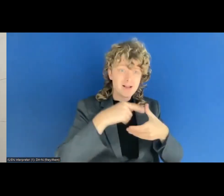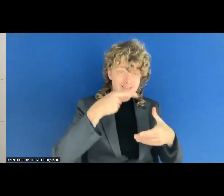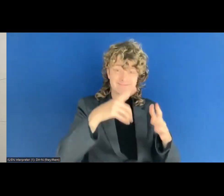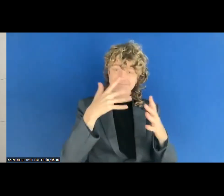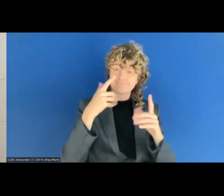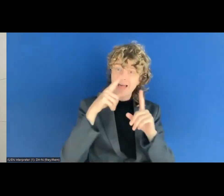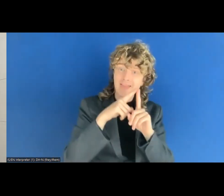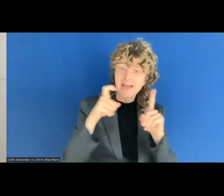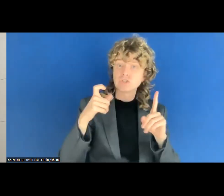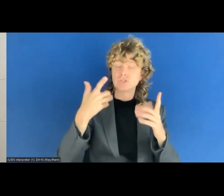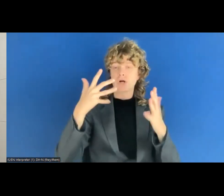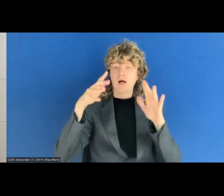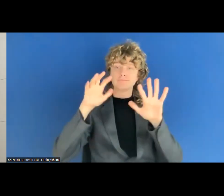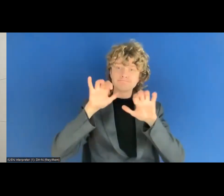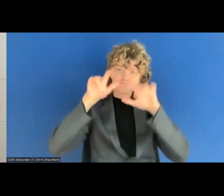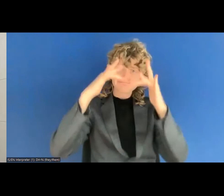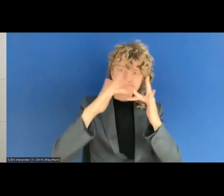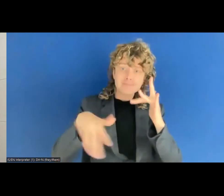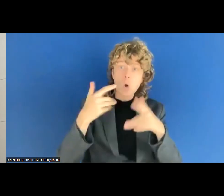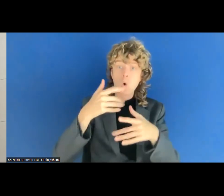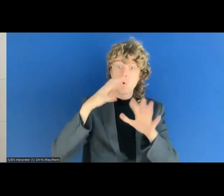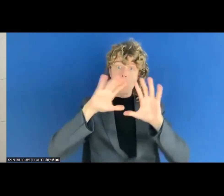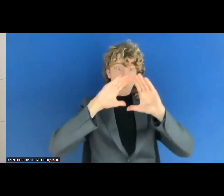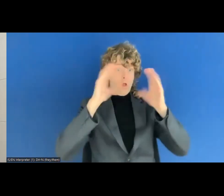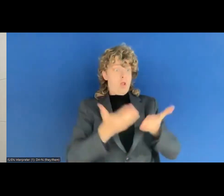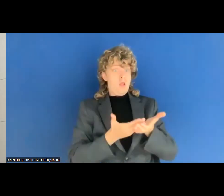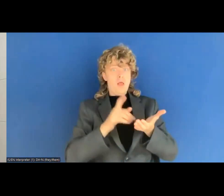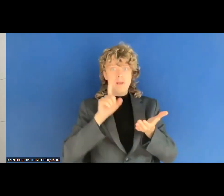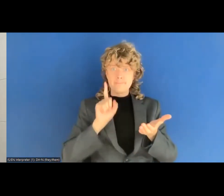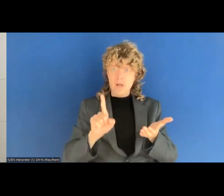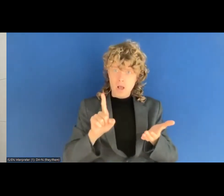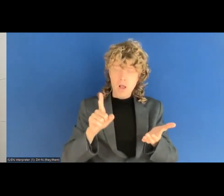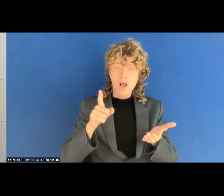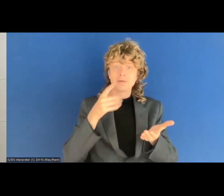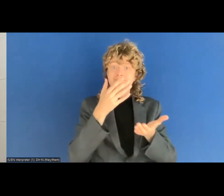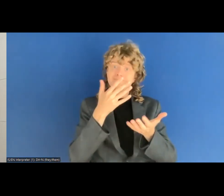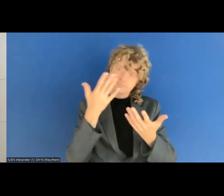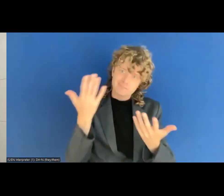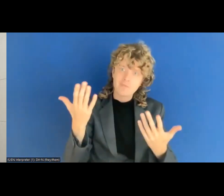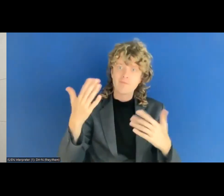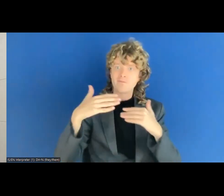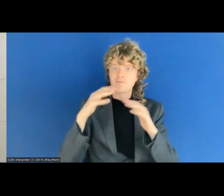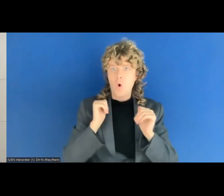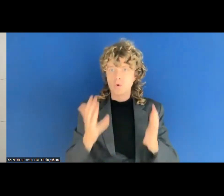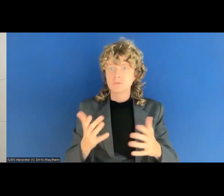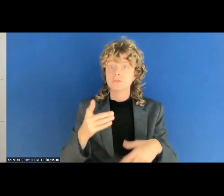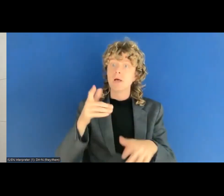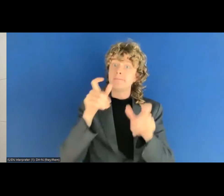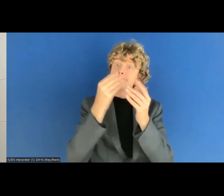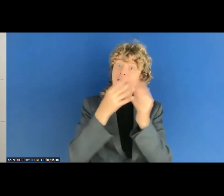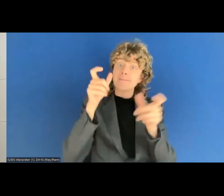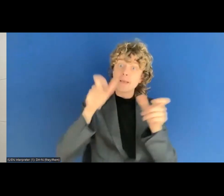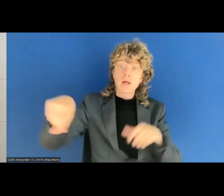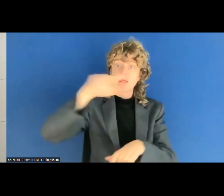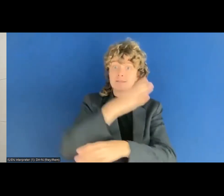the basic guidelines of accessibility? Otherwise, some people with disabilities and many others can't use them. So yes, that is absolutely